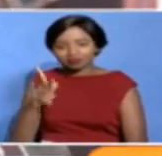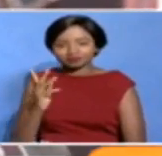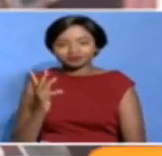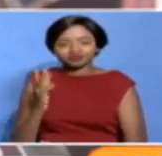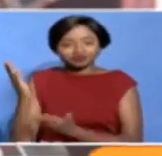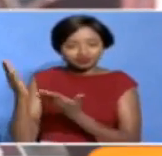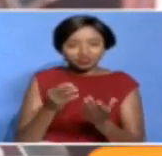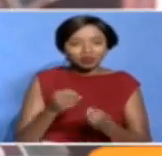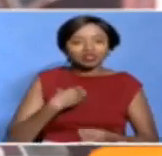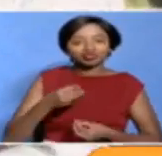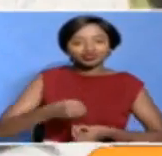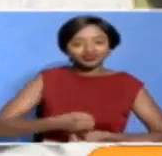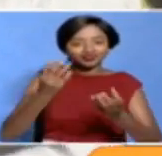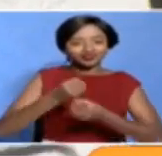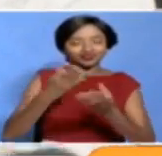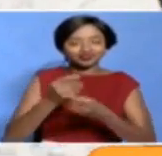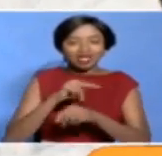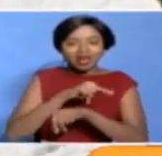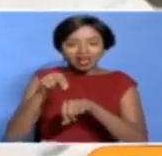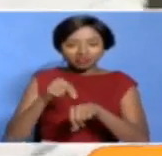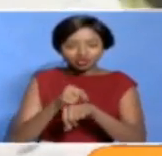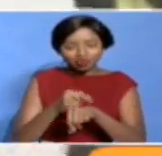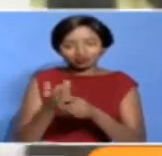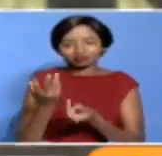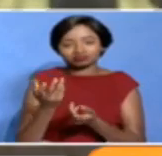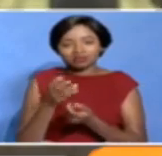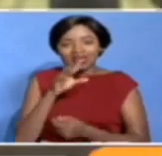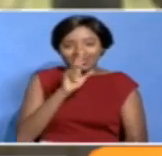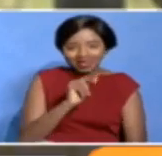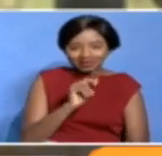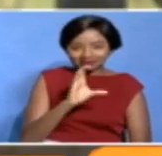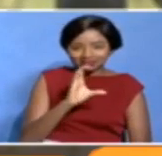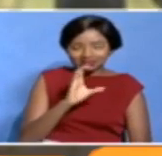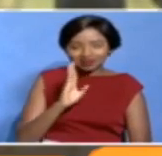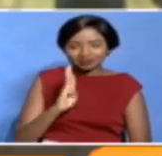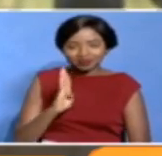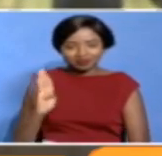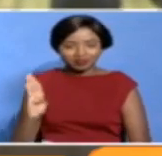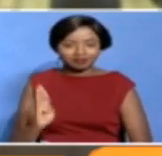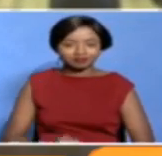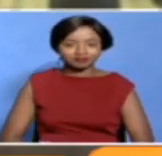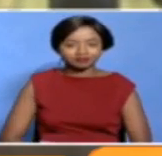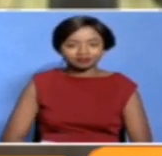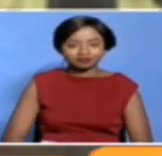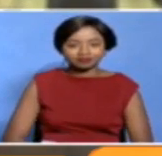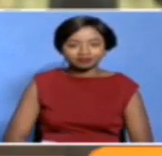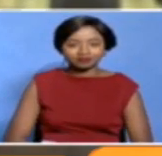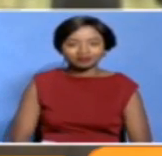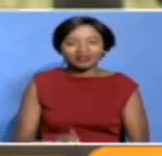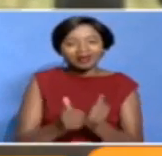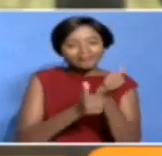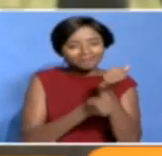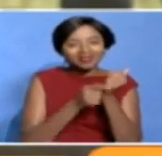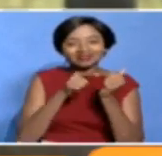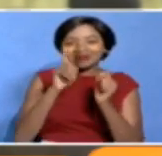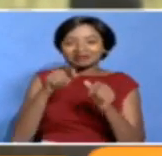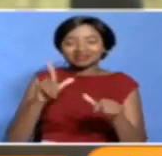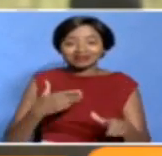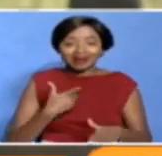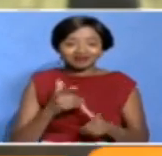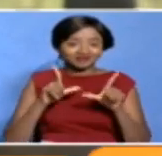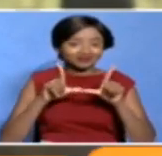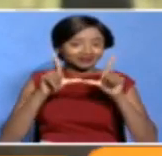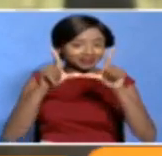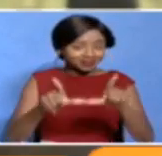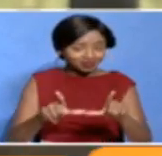National Cereals and Produce Board. Rules yenye imewekwa kwa mahindi imekuwa complicated. Lazima uende na title,